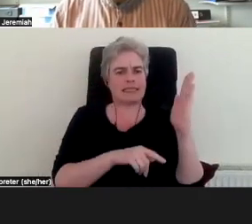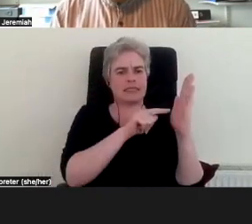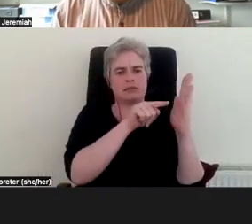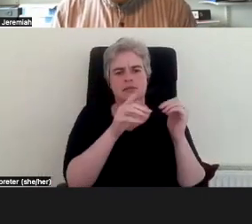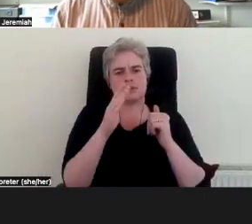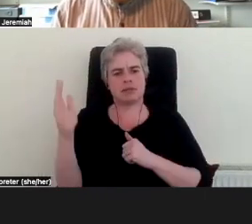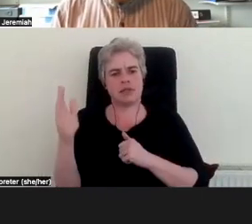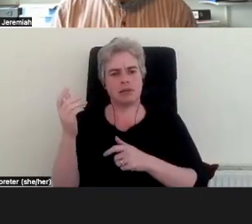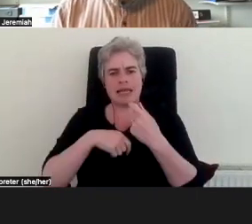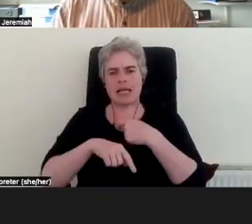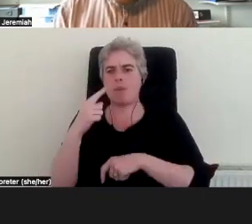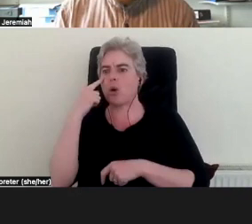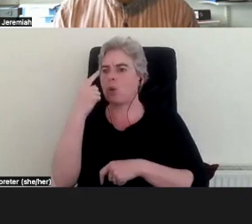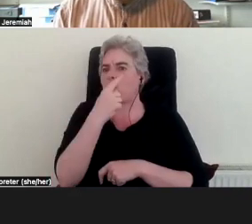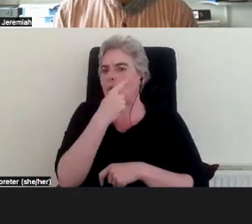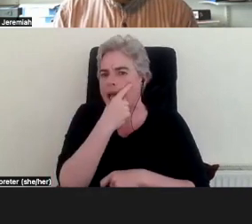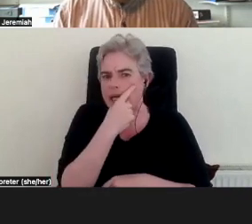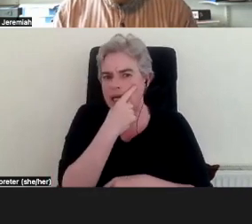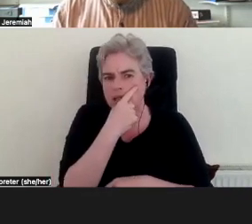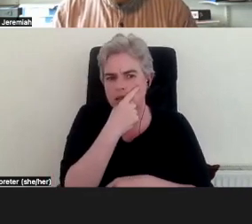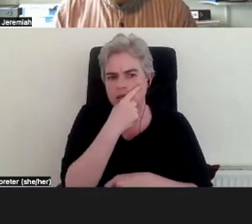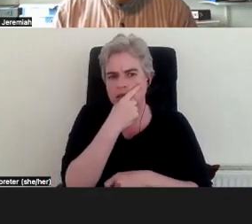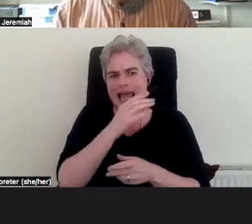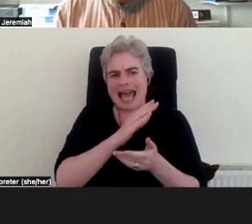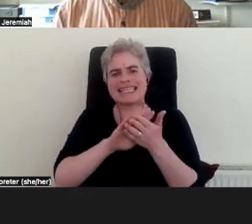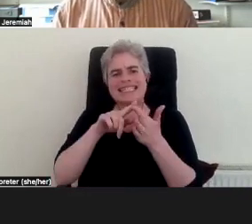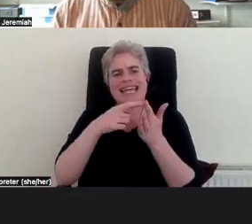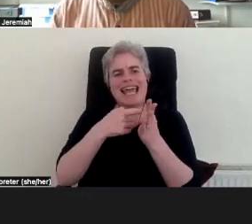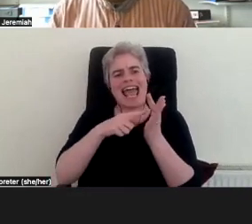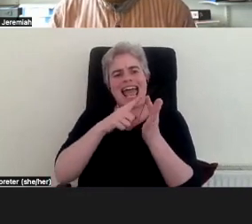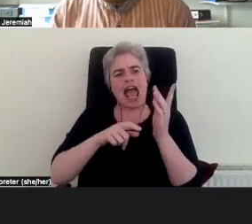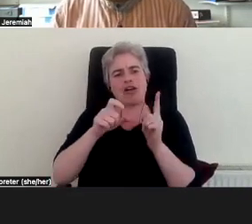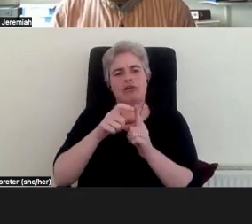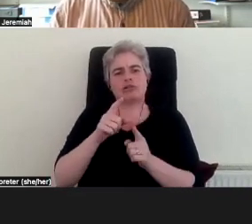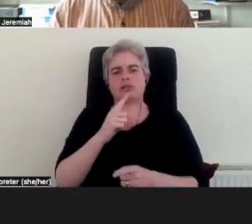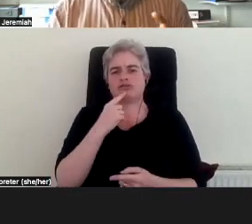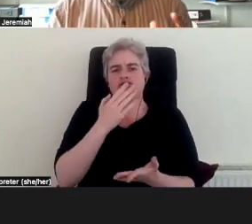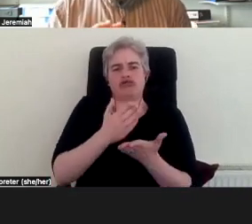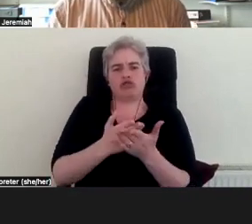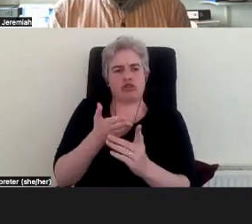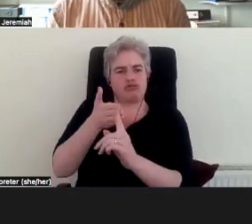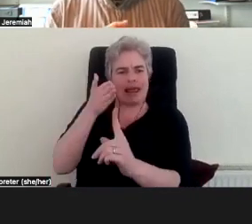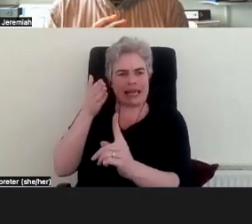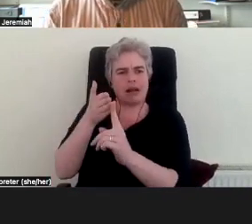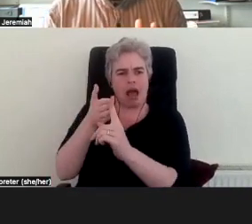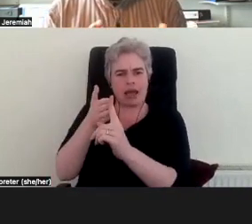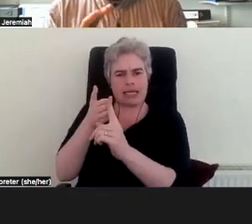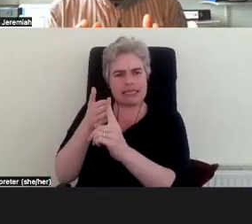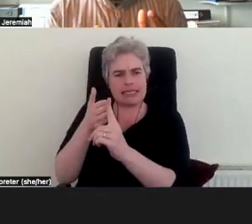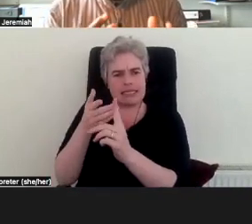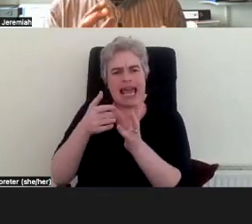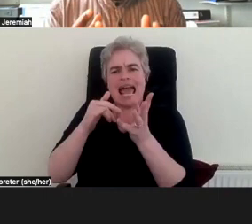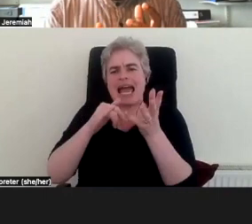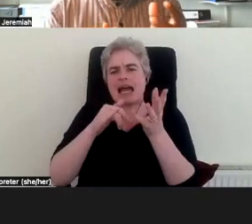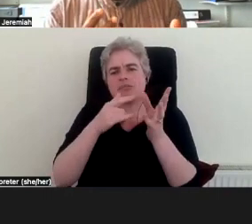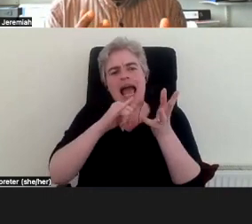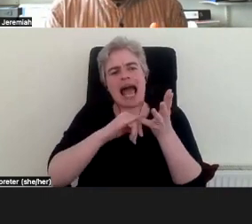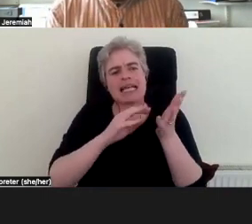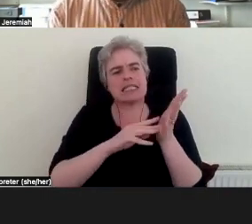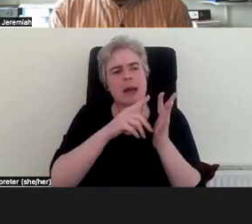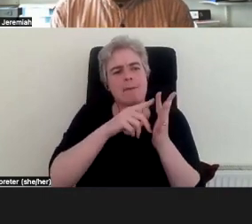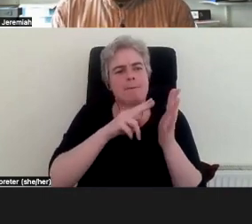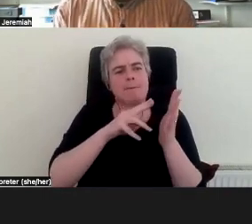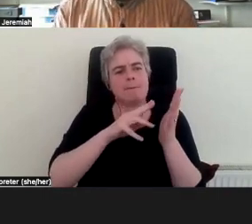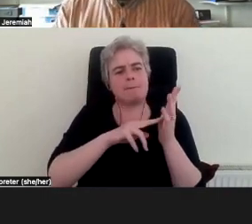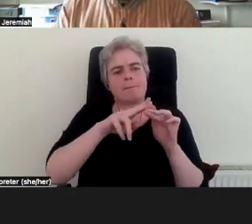the witness and heralds of truth recognized as manifold. So you can see that this is one of the key